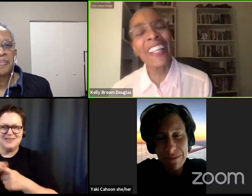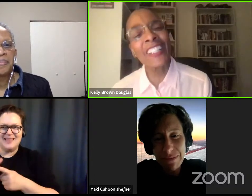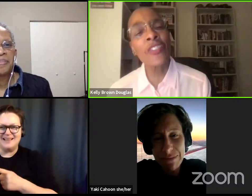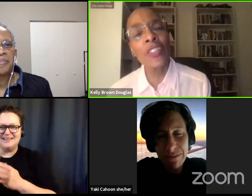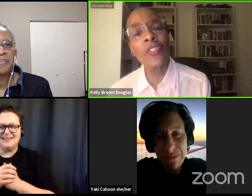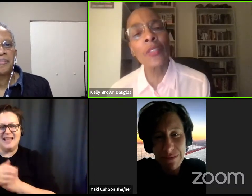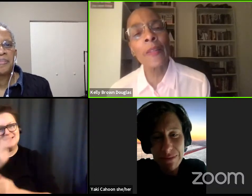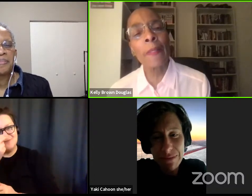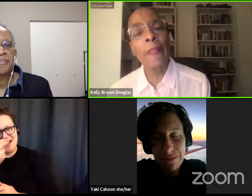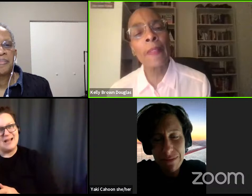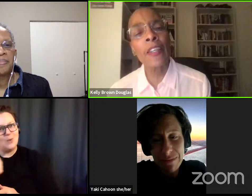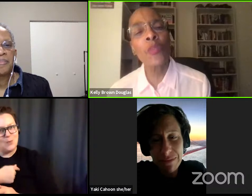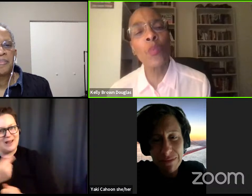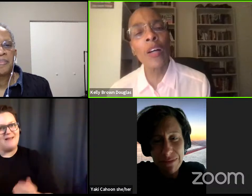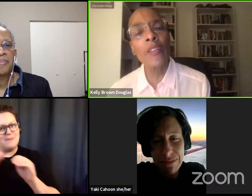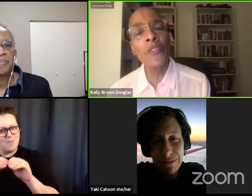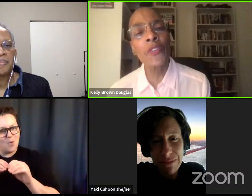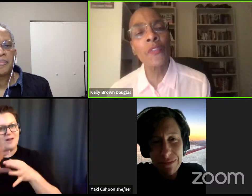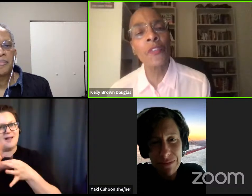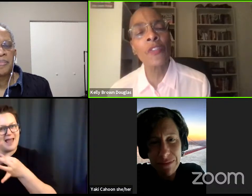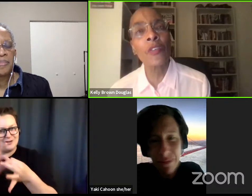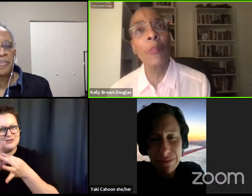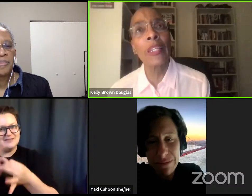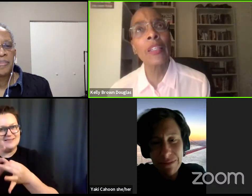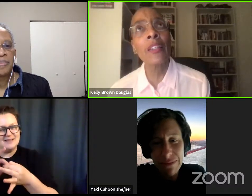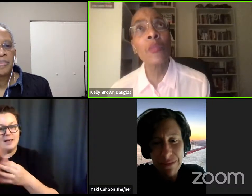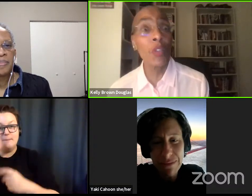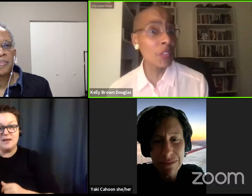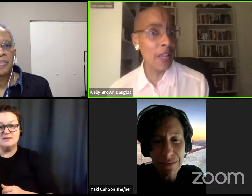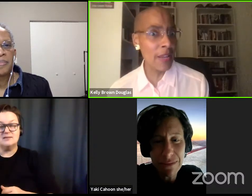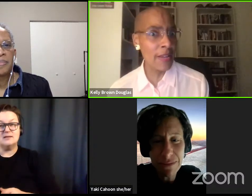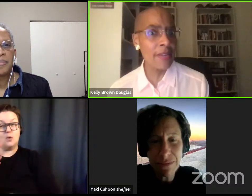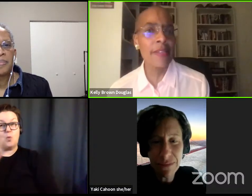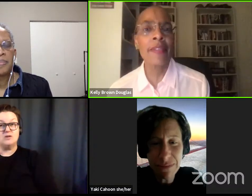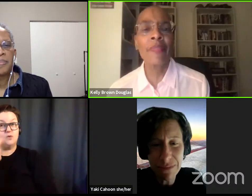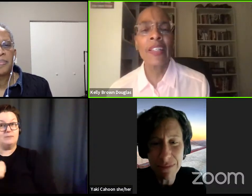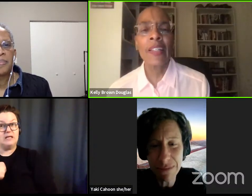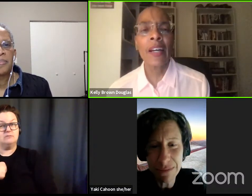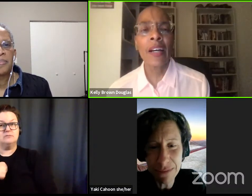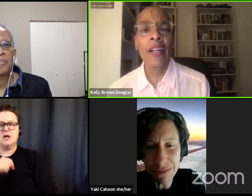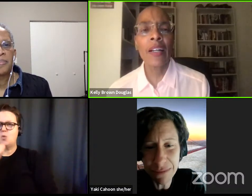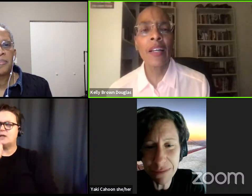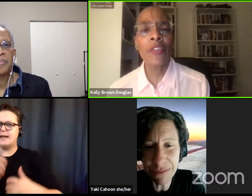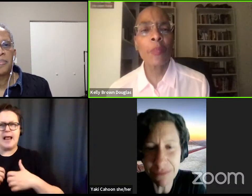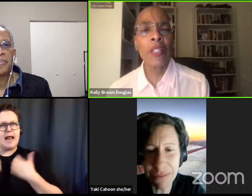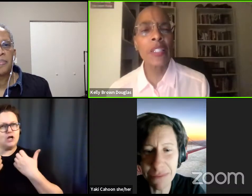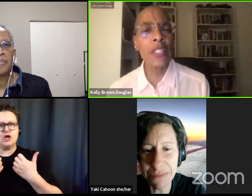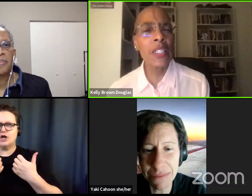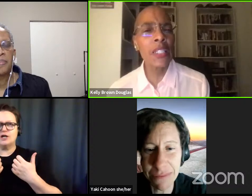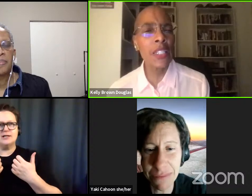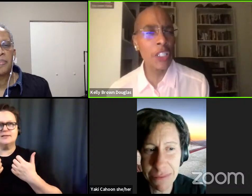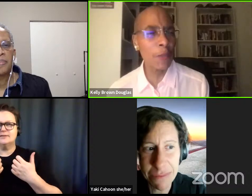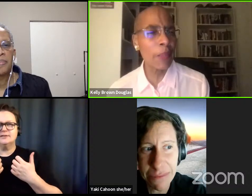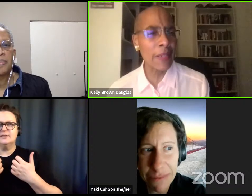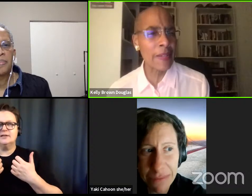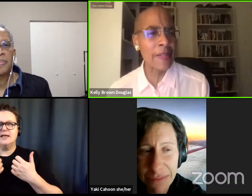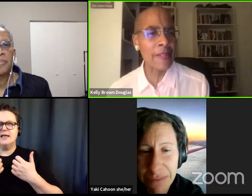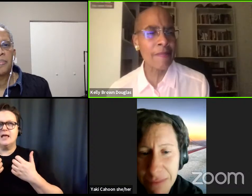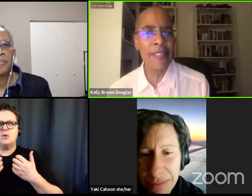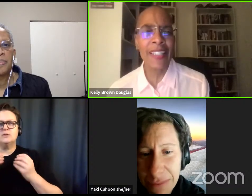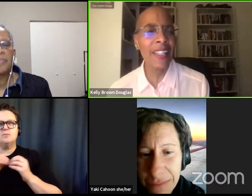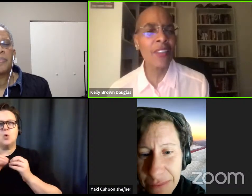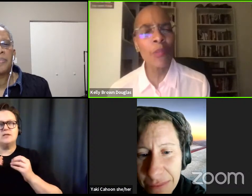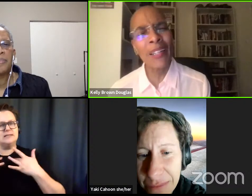more connections, because it was, for me, wasn't anger as much as